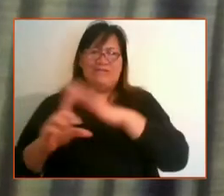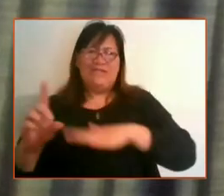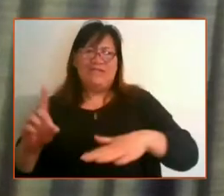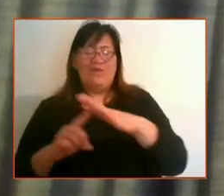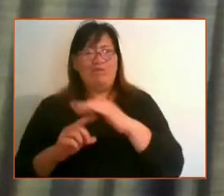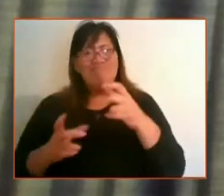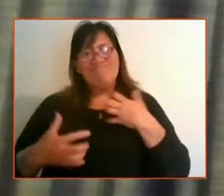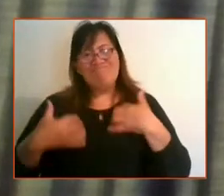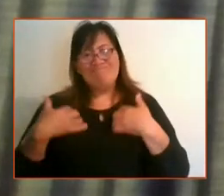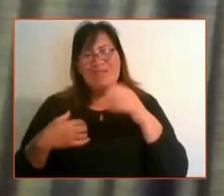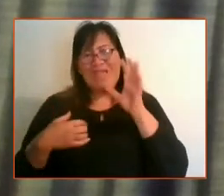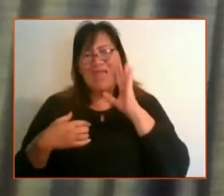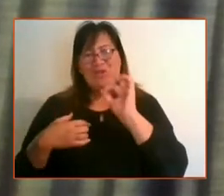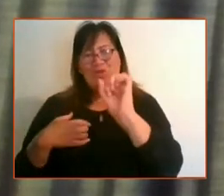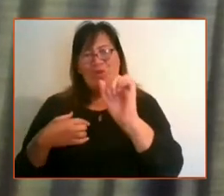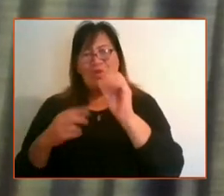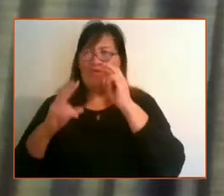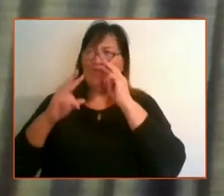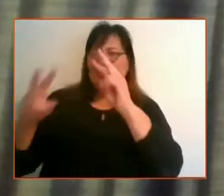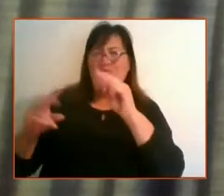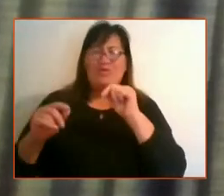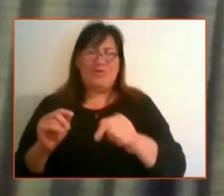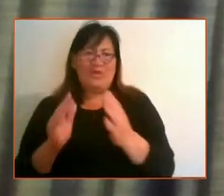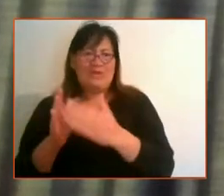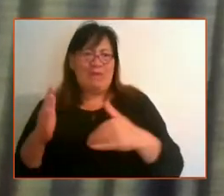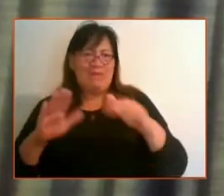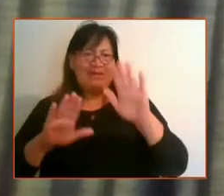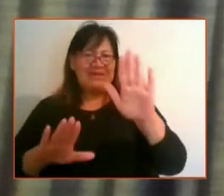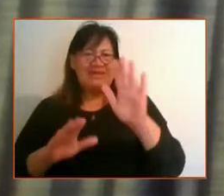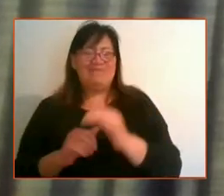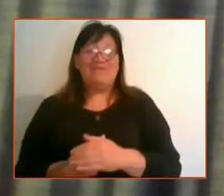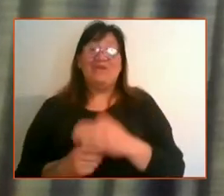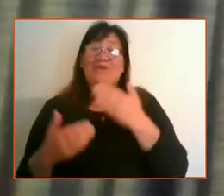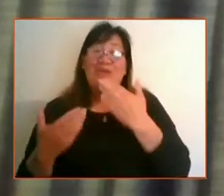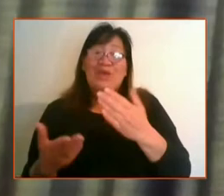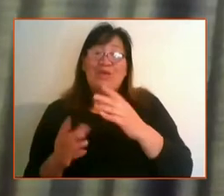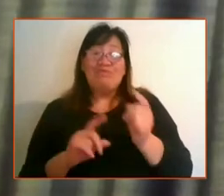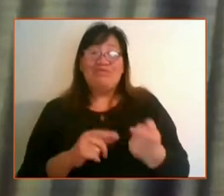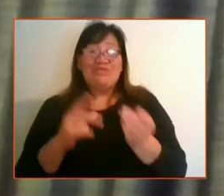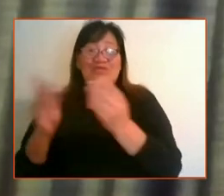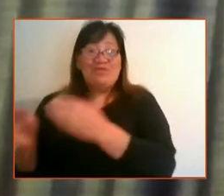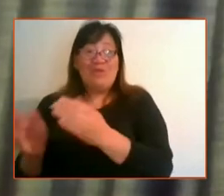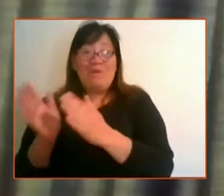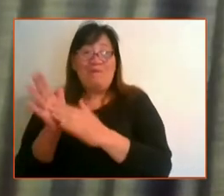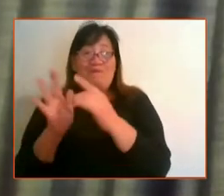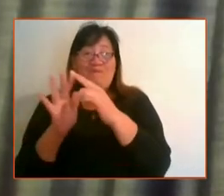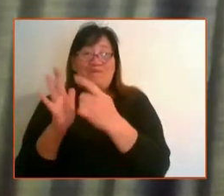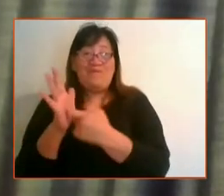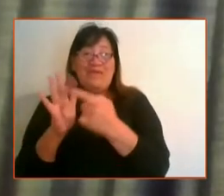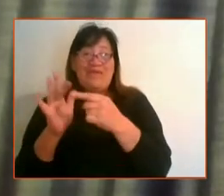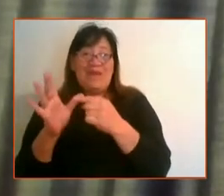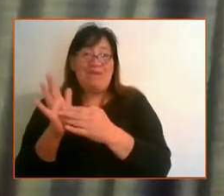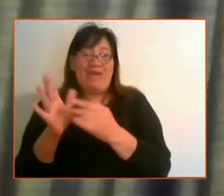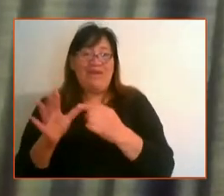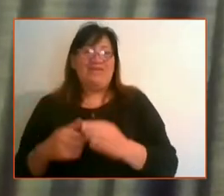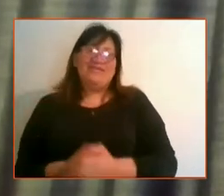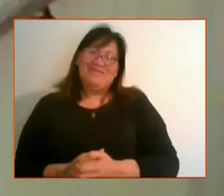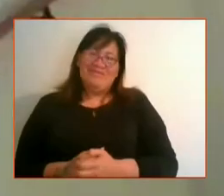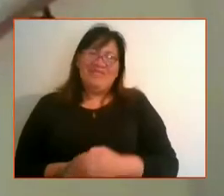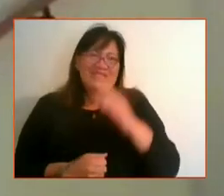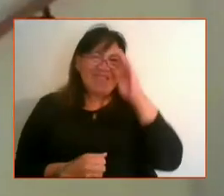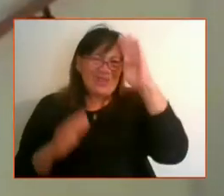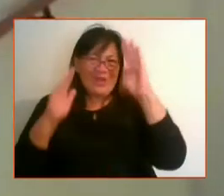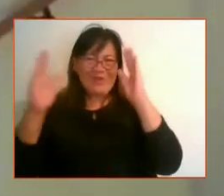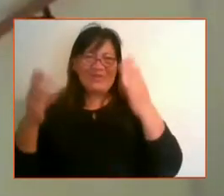for creativity in Tamaki Makaurau. So at this time, I'll hand it over to you, Miriama. Kia ora. Tēnā koe, he te rangatira mā